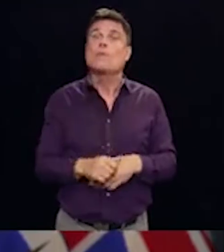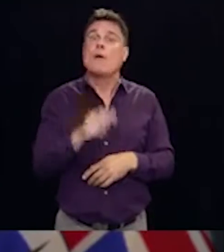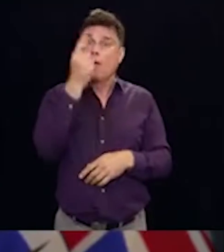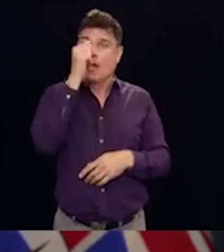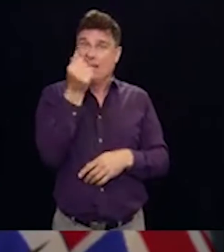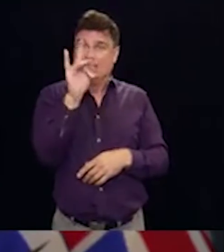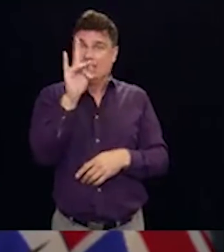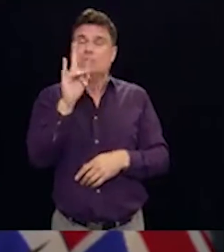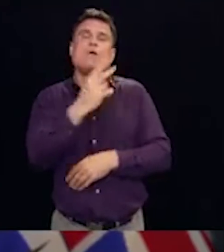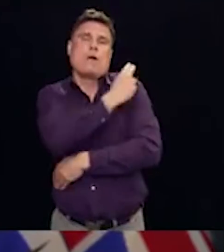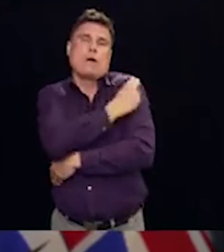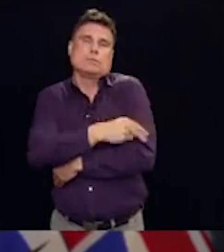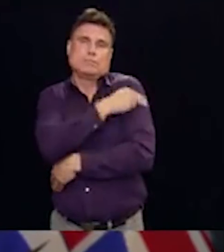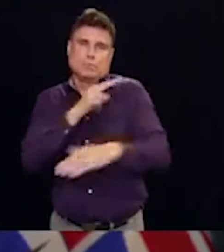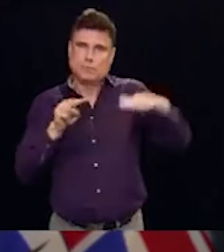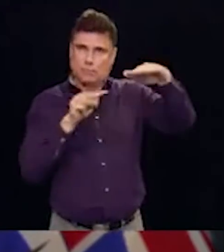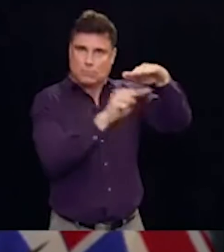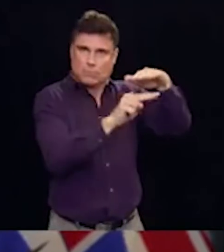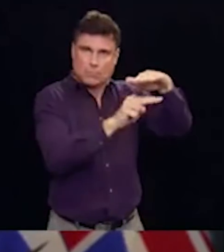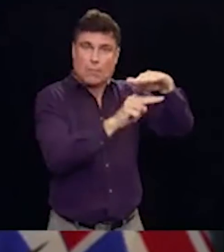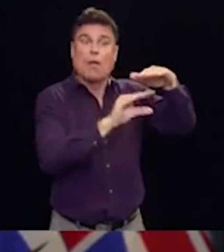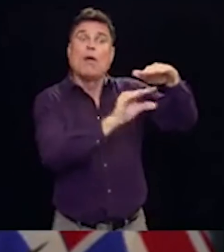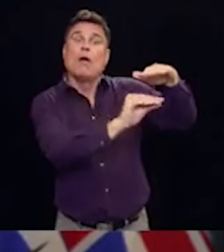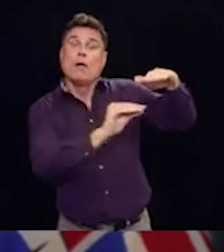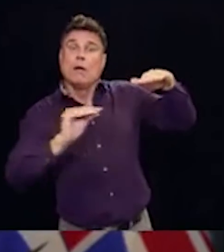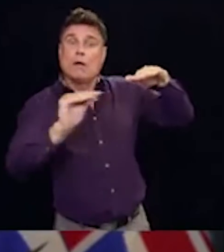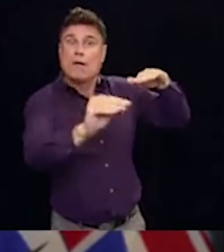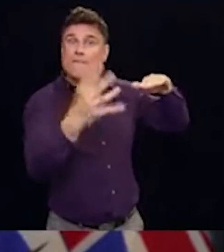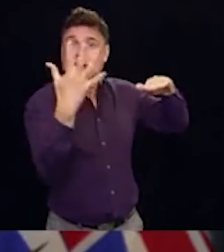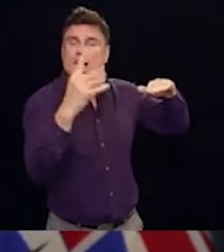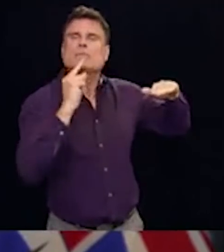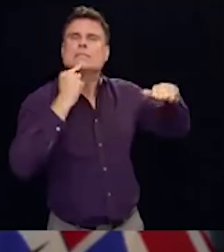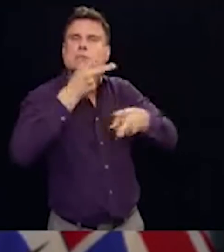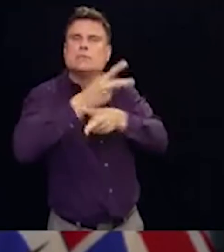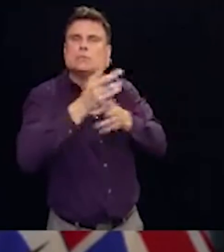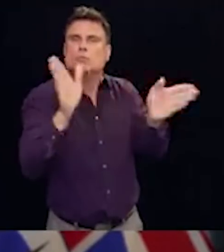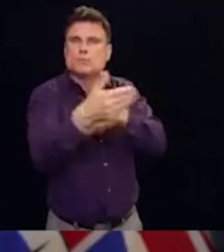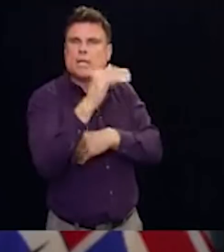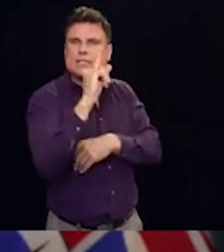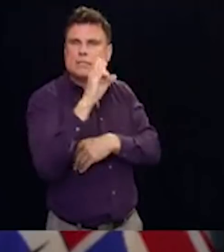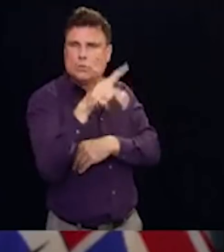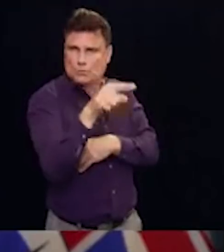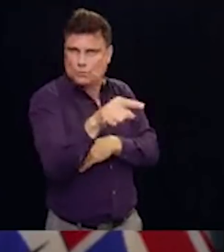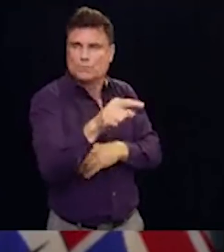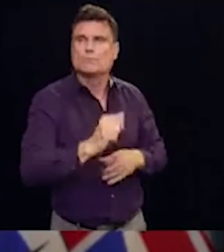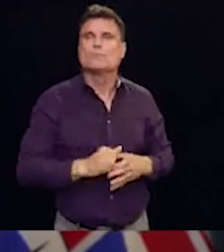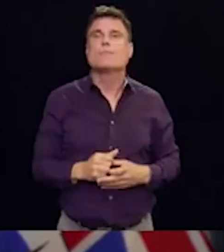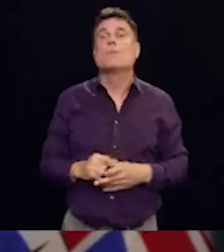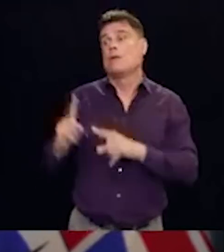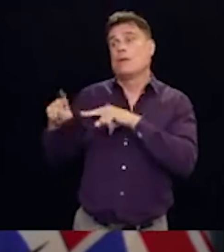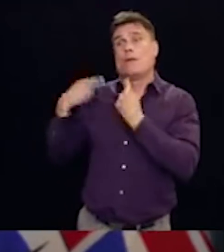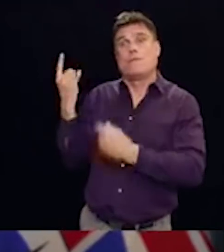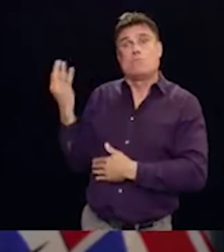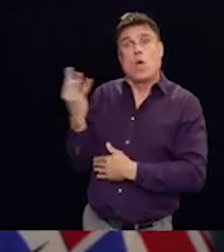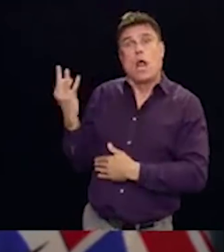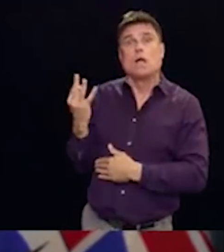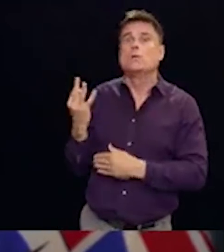people in critical care or ICU. We have had no new deaths since Friday, and we now have